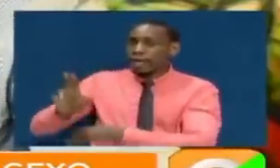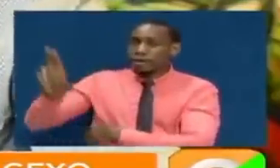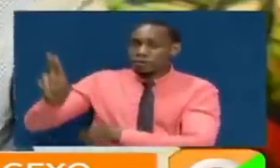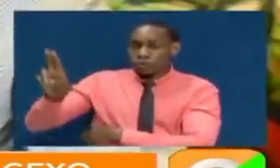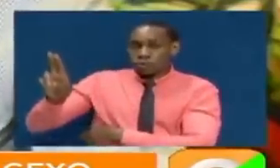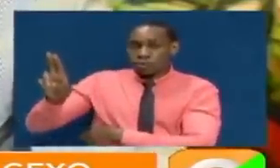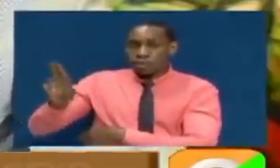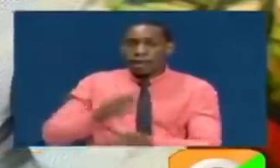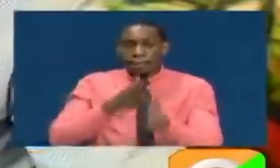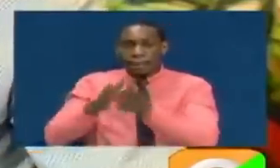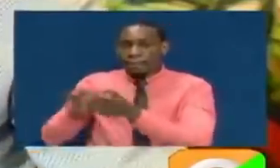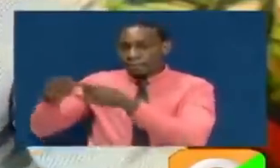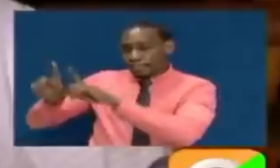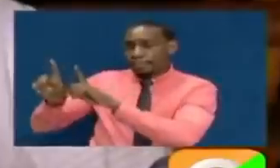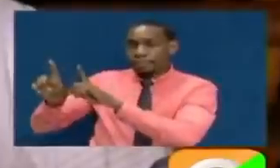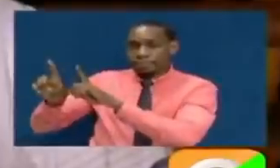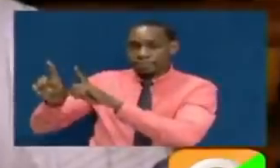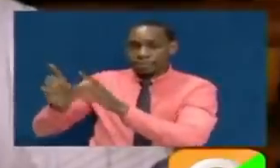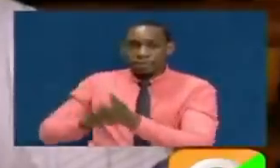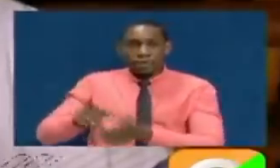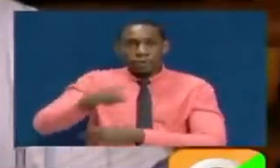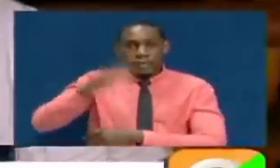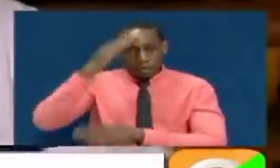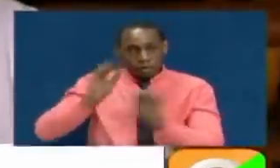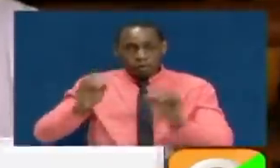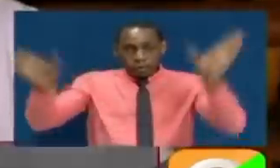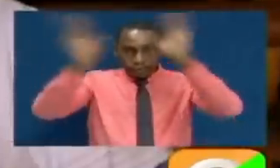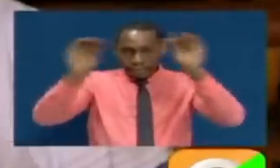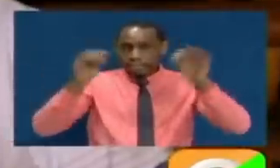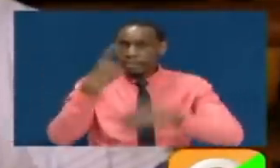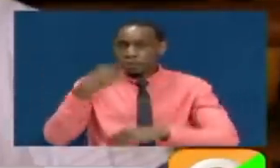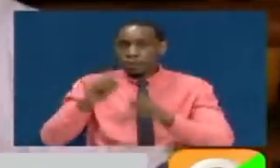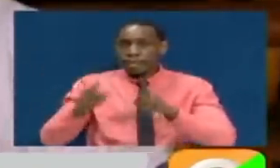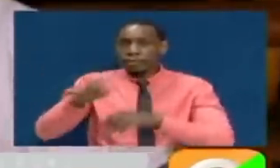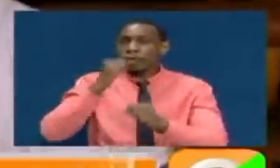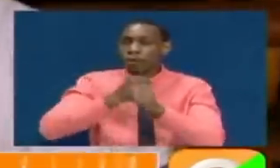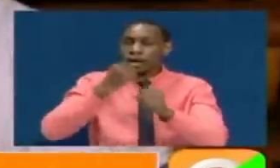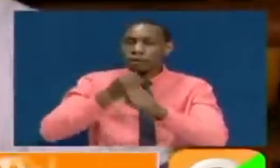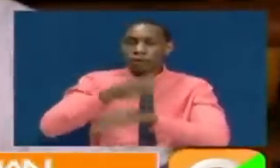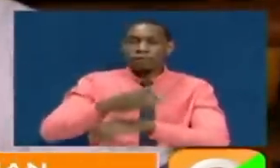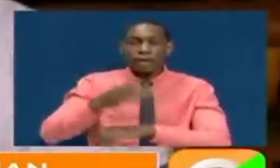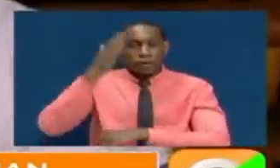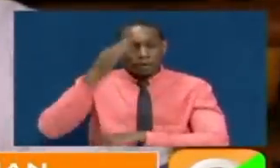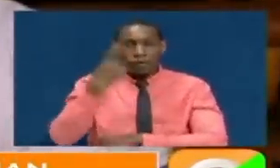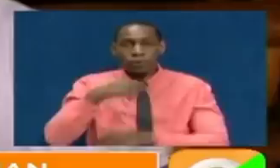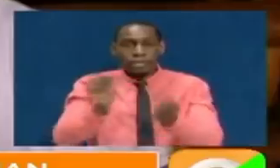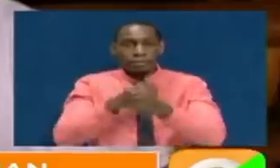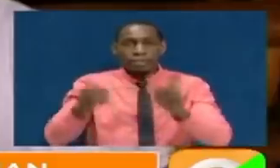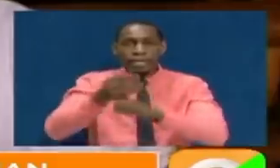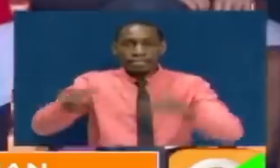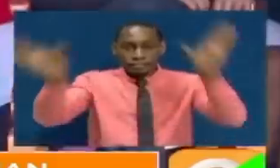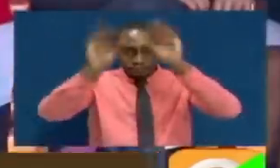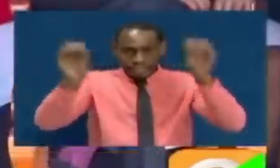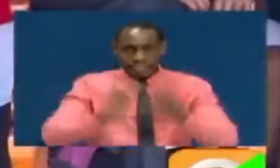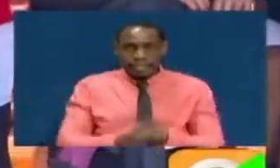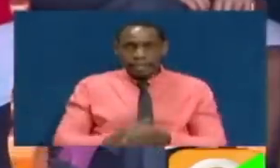Uhuru Kenyatta, planning by himself. We don't know who will be president, but we are working very hard to know who will not become